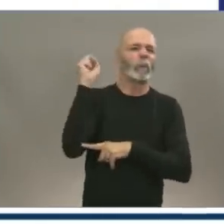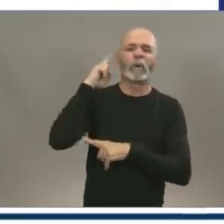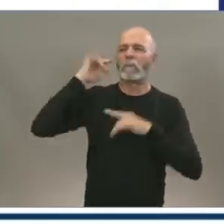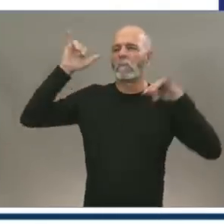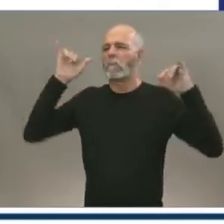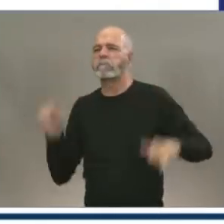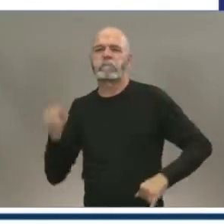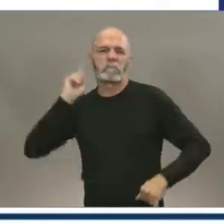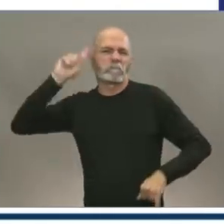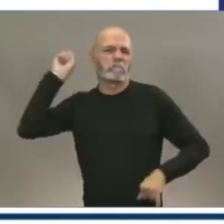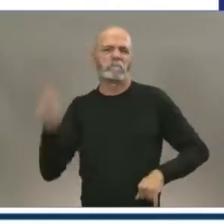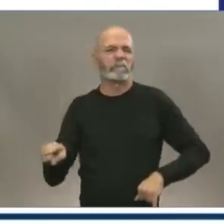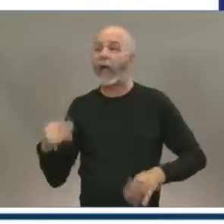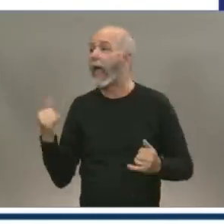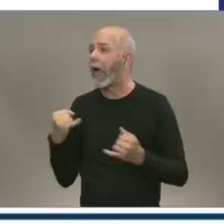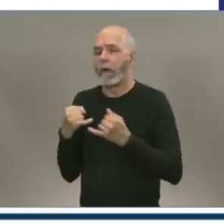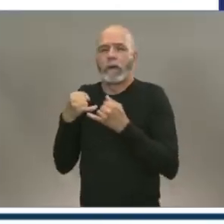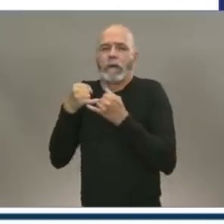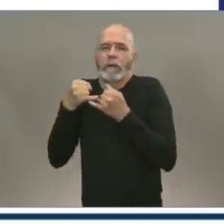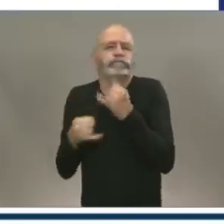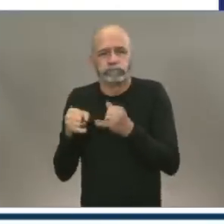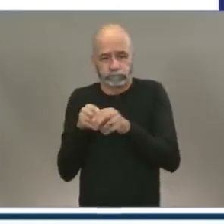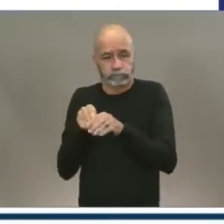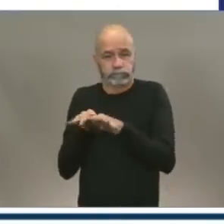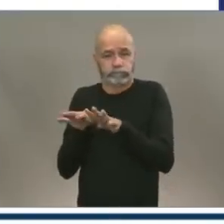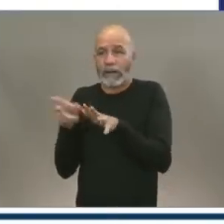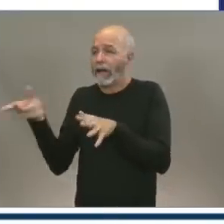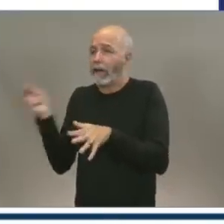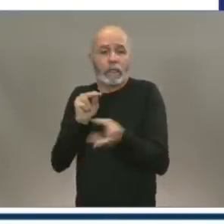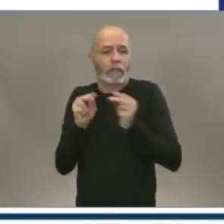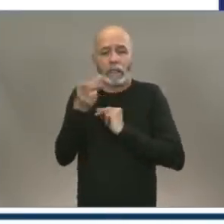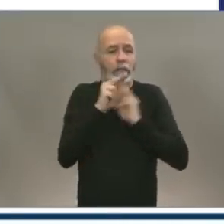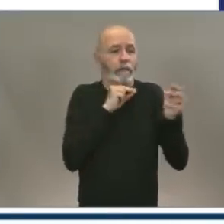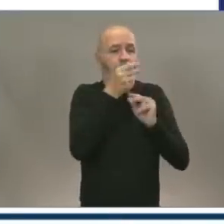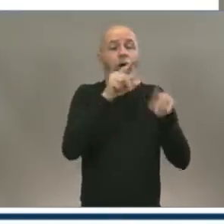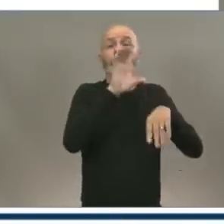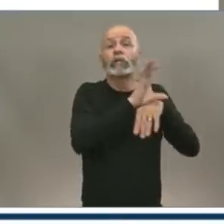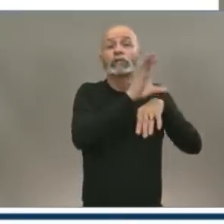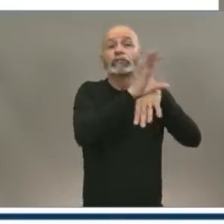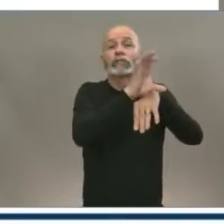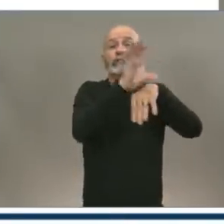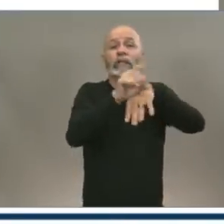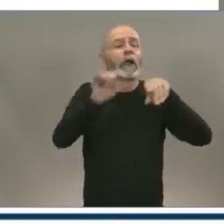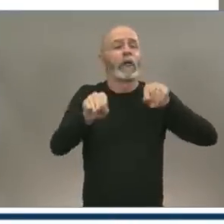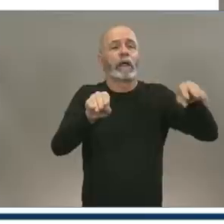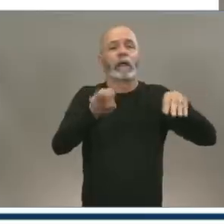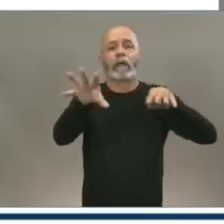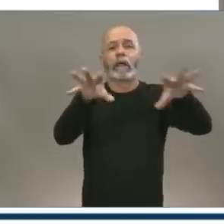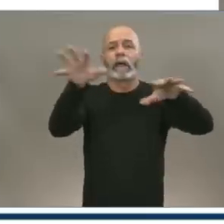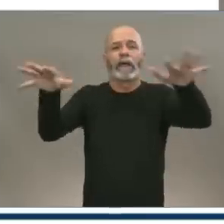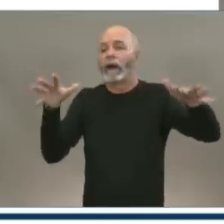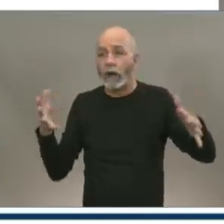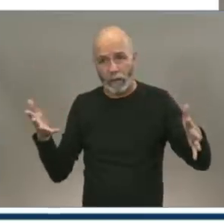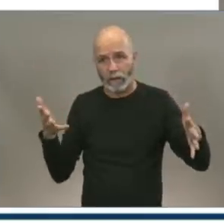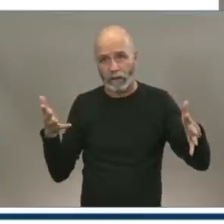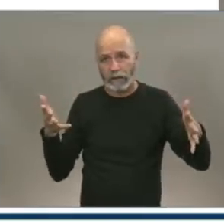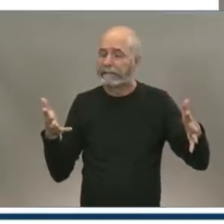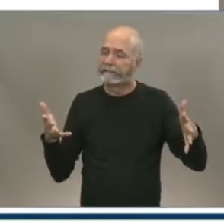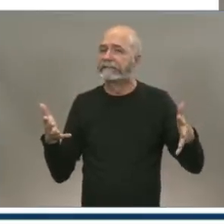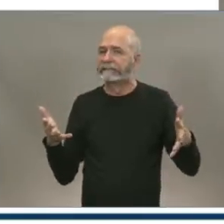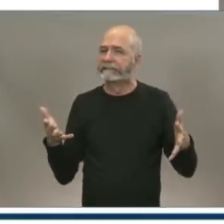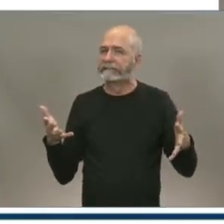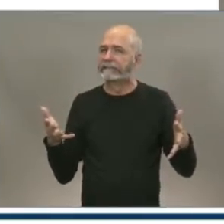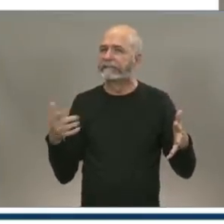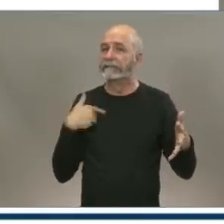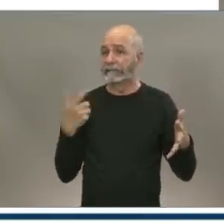number of other churches who there were spread within those churches. The major issue there was that they had they don't believe in